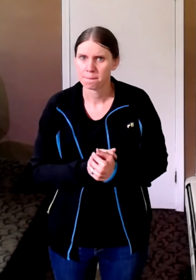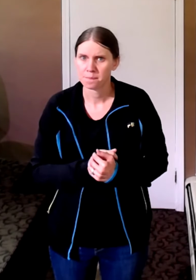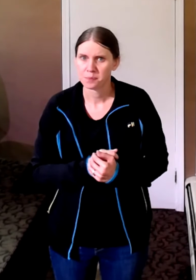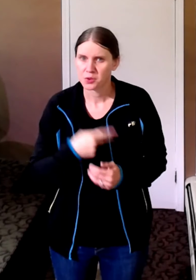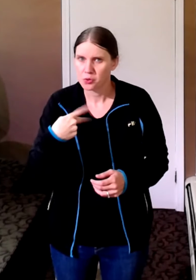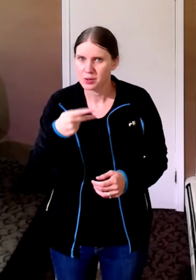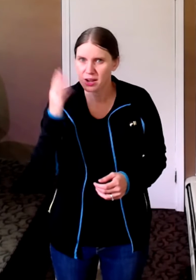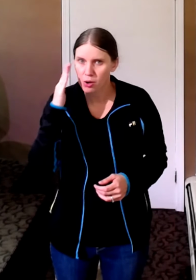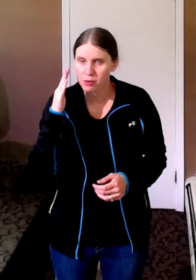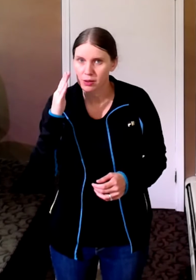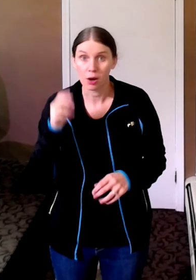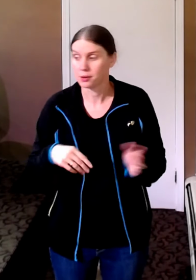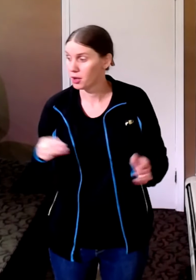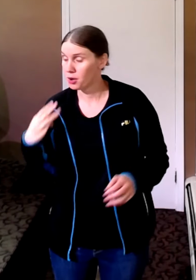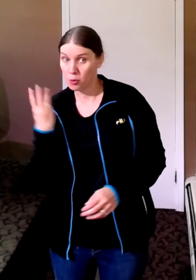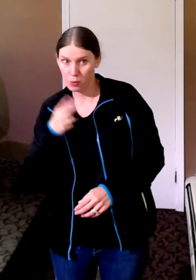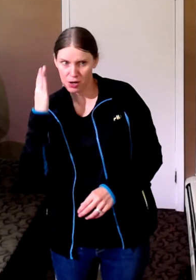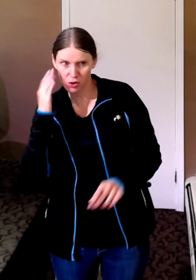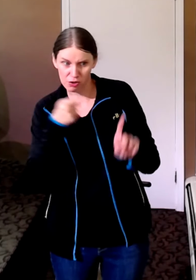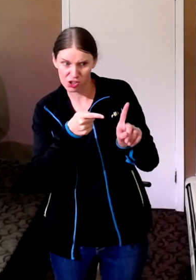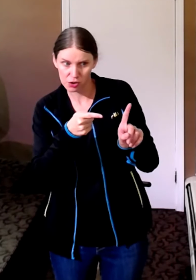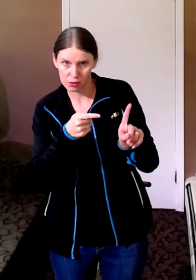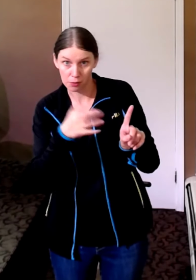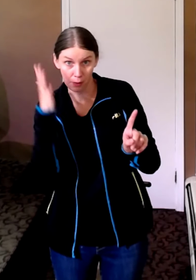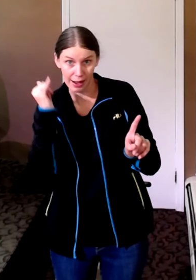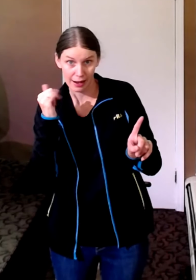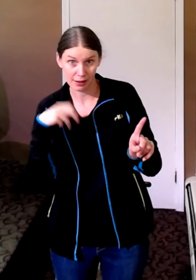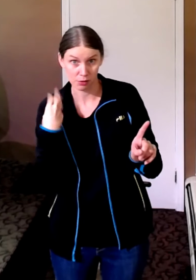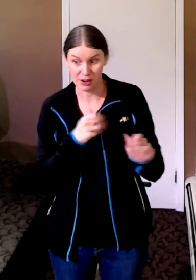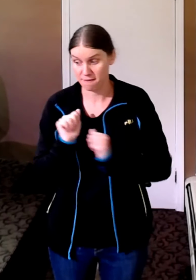We recognize you because we followed the wrong guy.